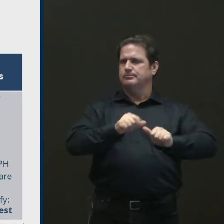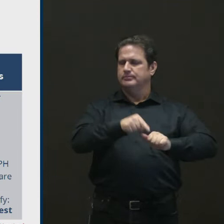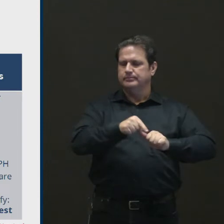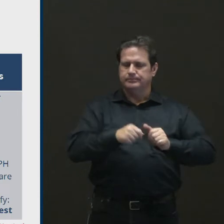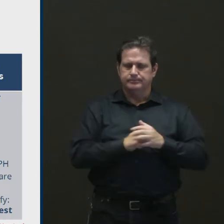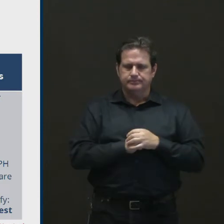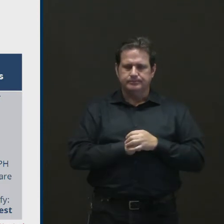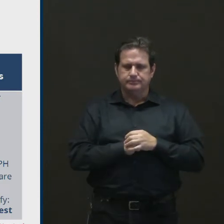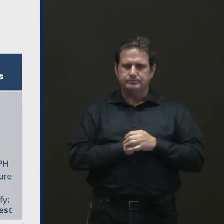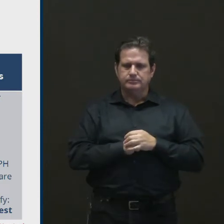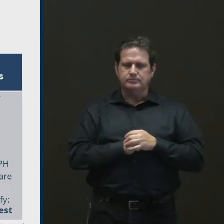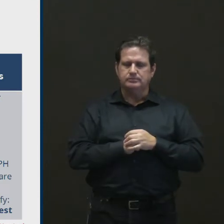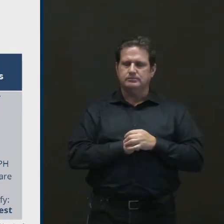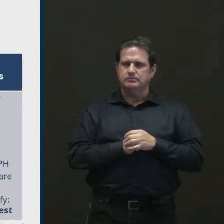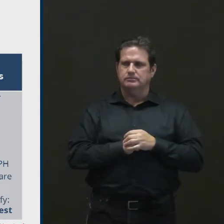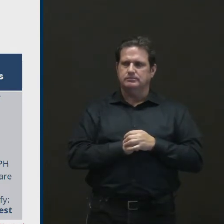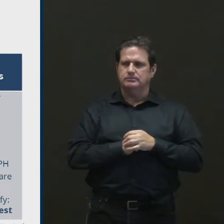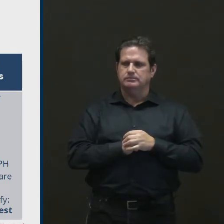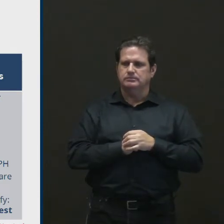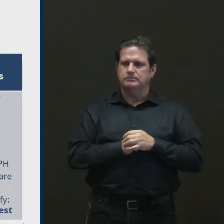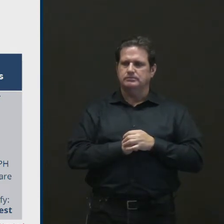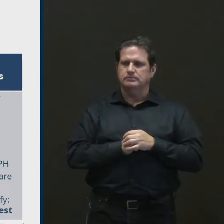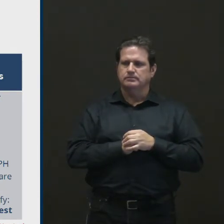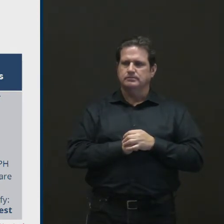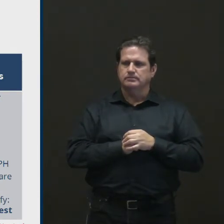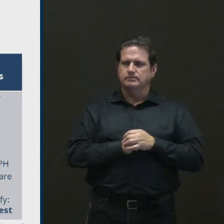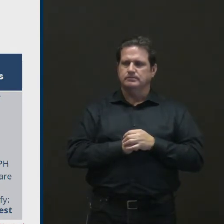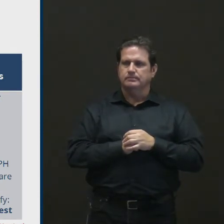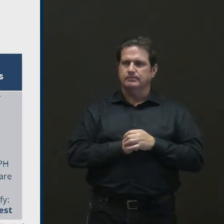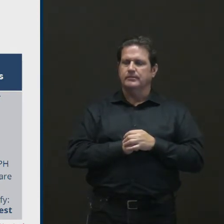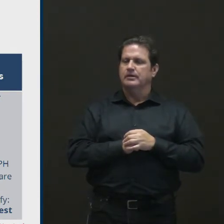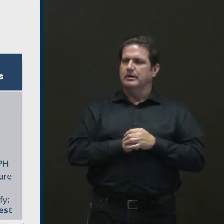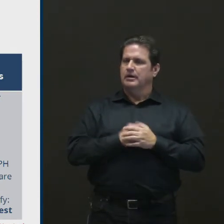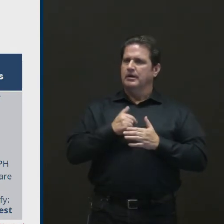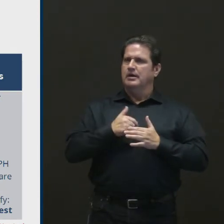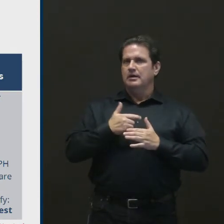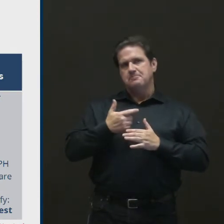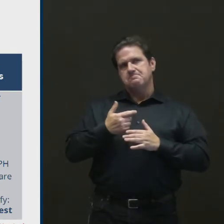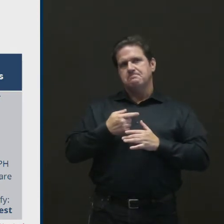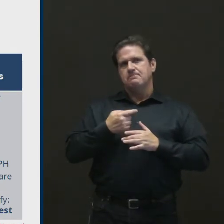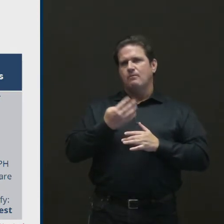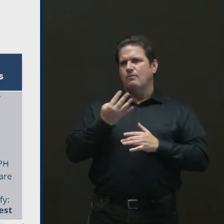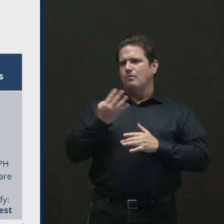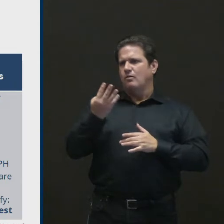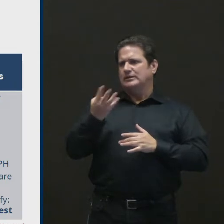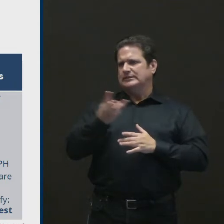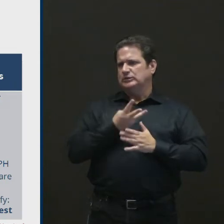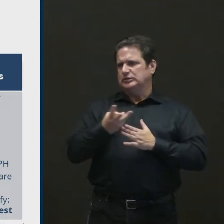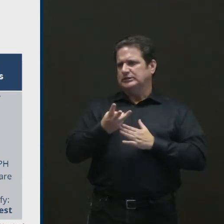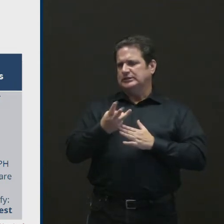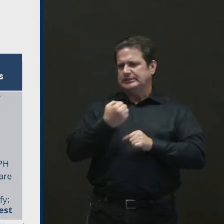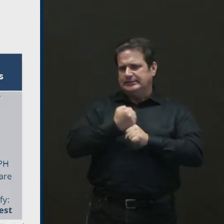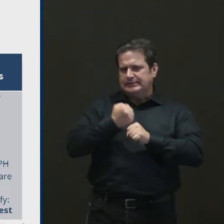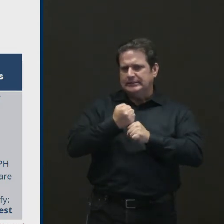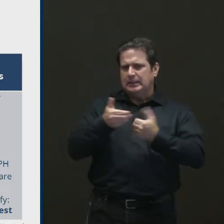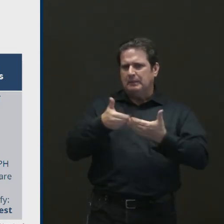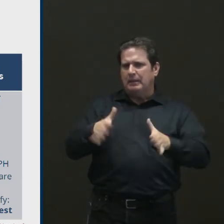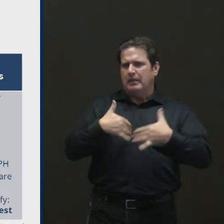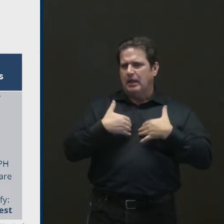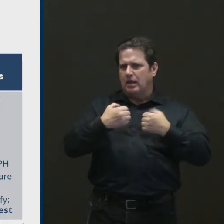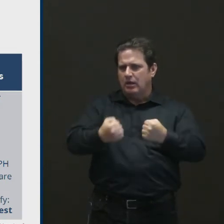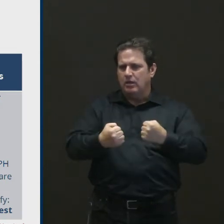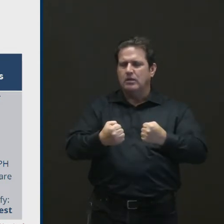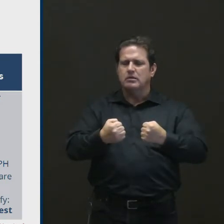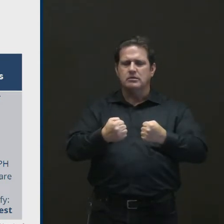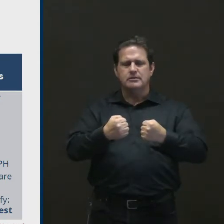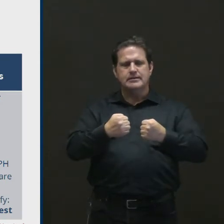something pops up in the backyard. We've been working on this probably for about the last 4 to 6 weeks, and public health and Dr. Cade's